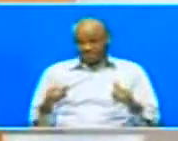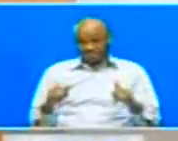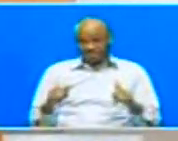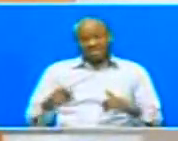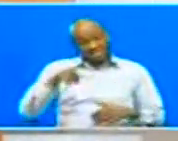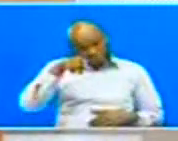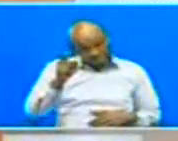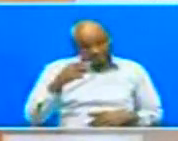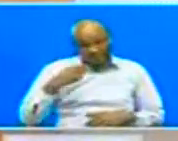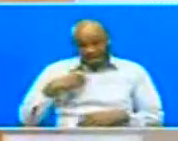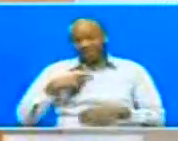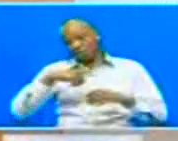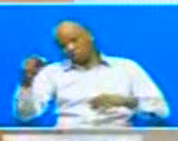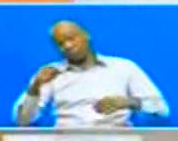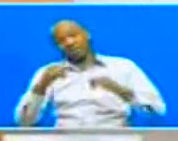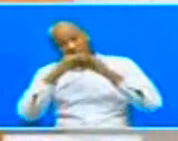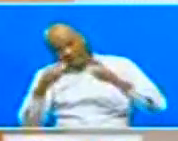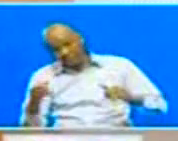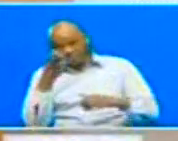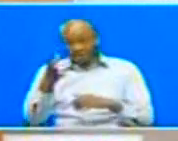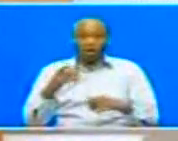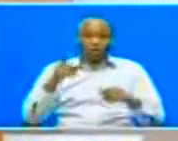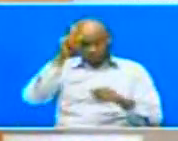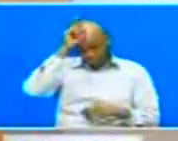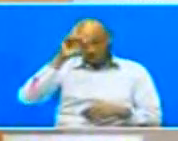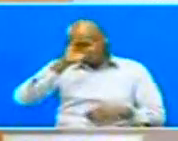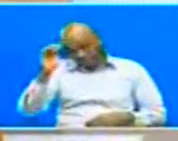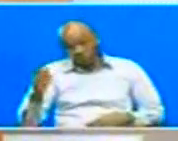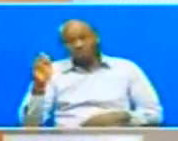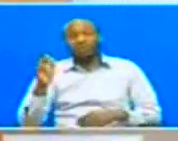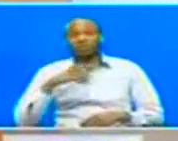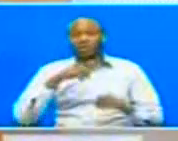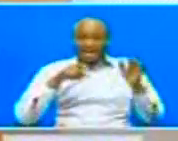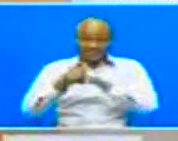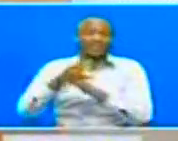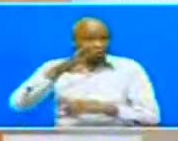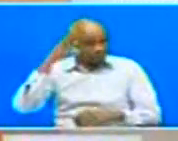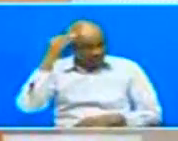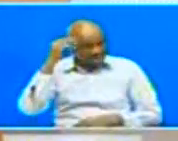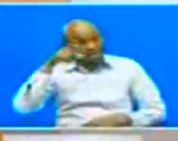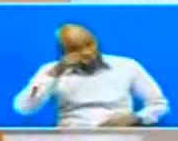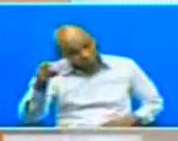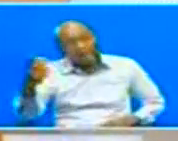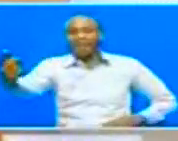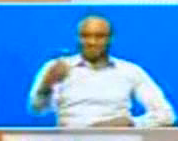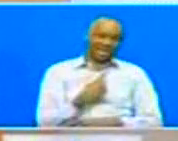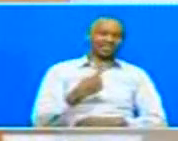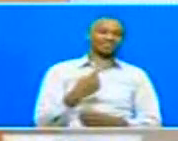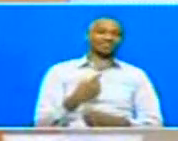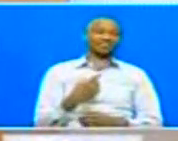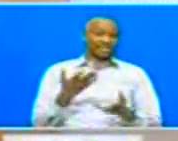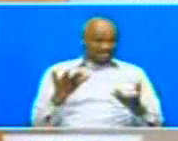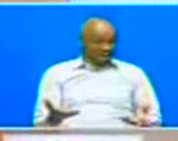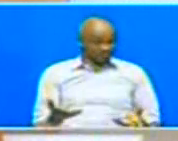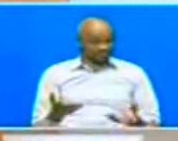even go out and in and into the camp, either to urban centers or back to Somalia and back again. In terms of the children